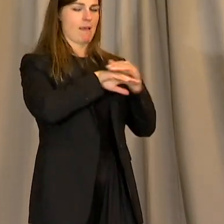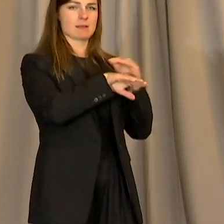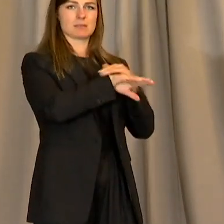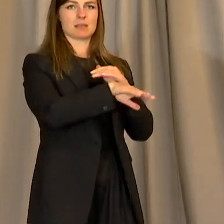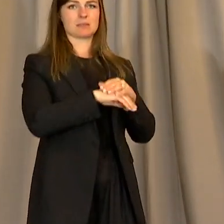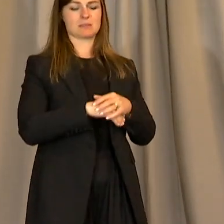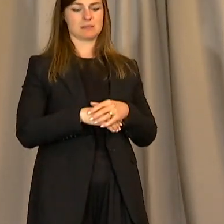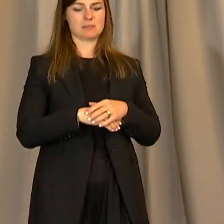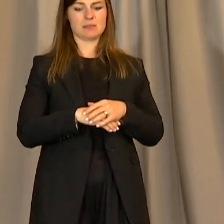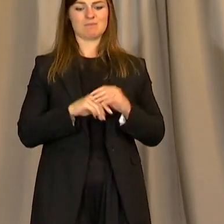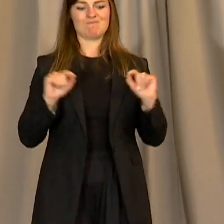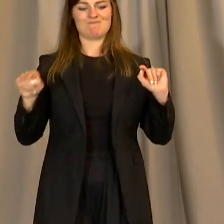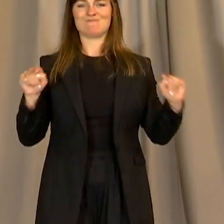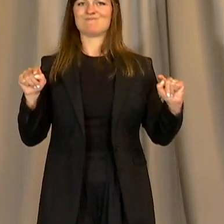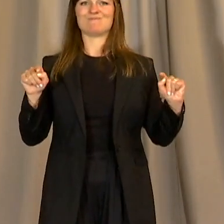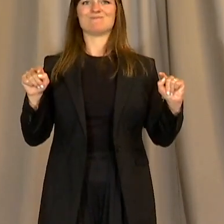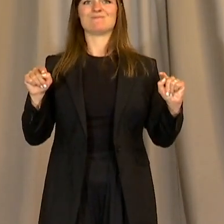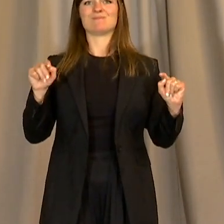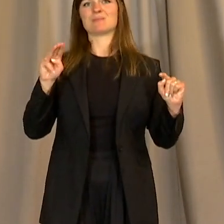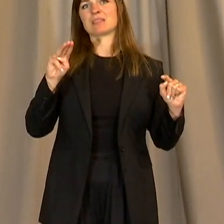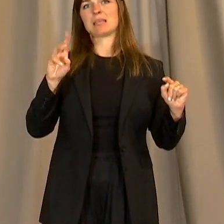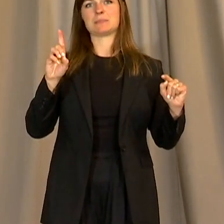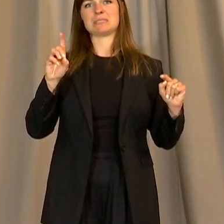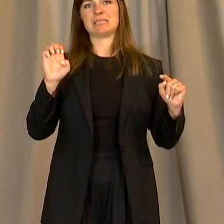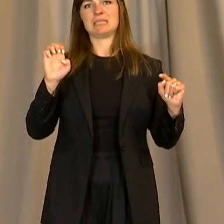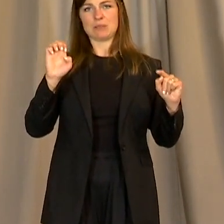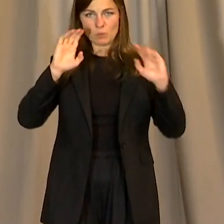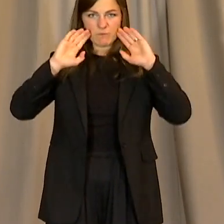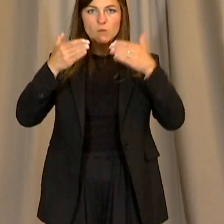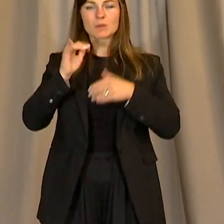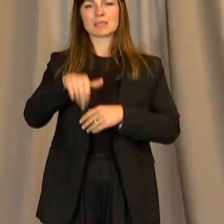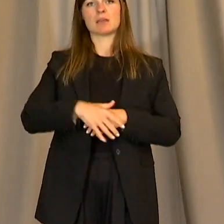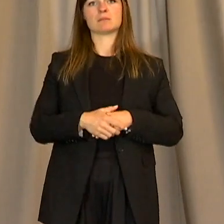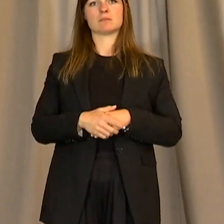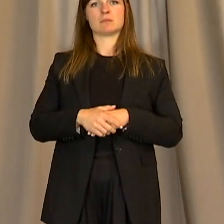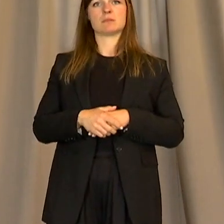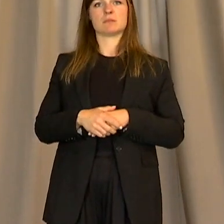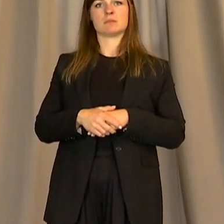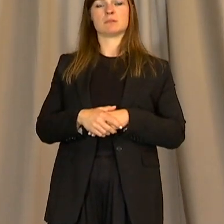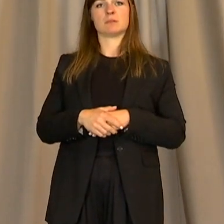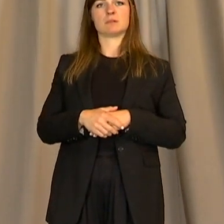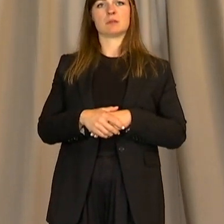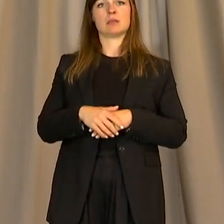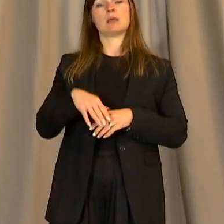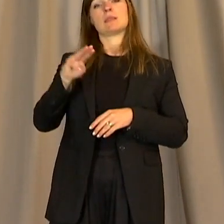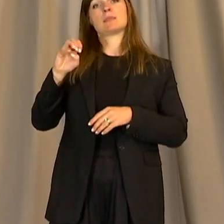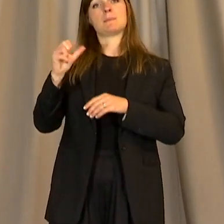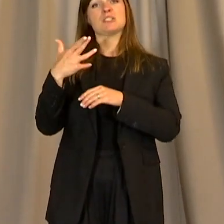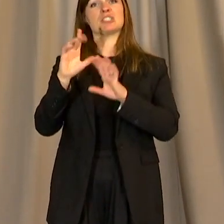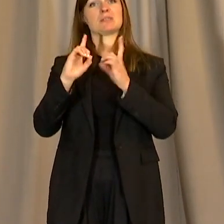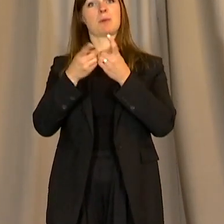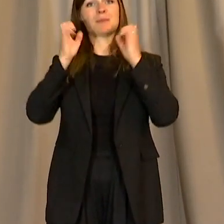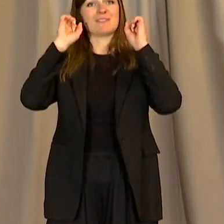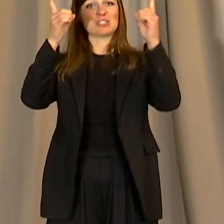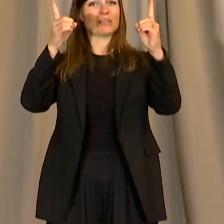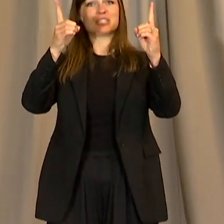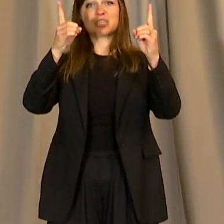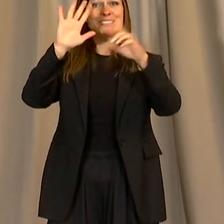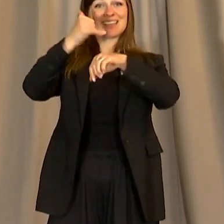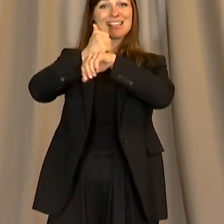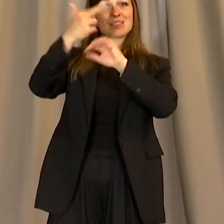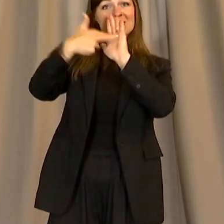that's where we're focused at MDE. And Elena, your point is well taken, right? The Michigan Department of Education does not make the